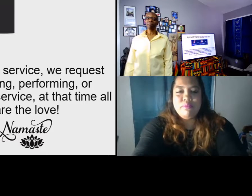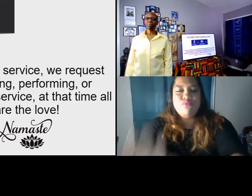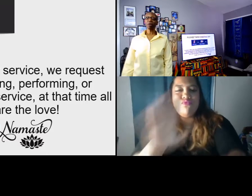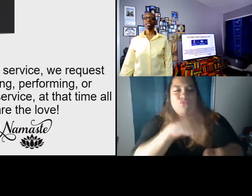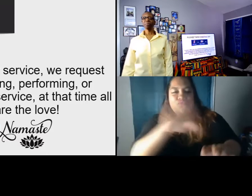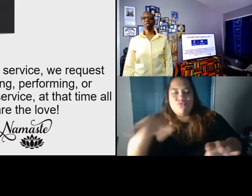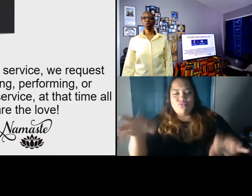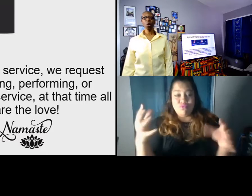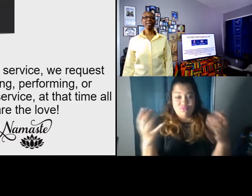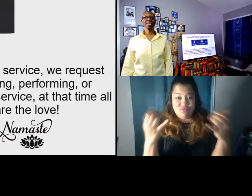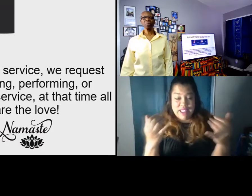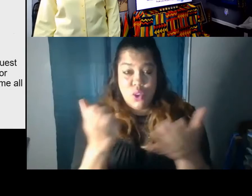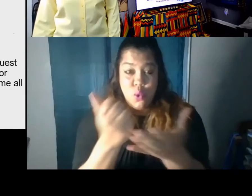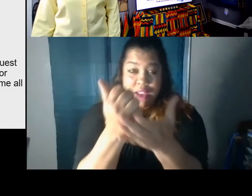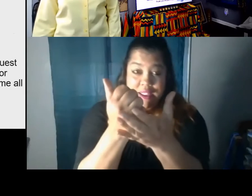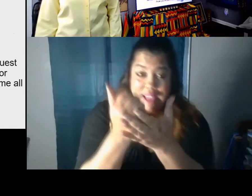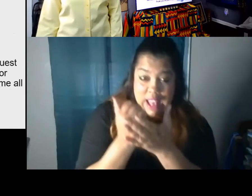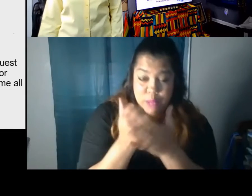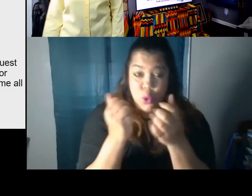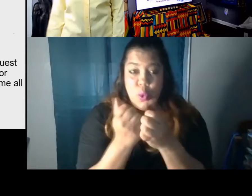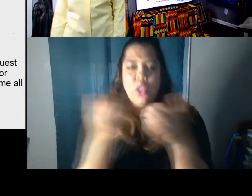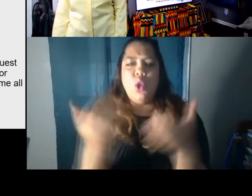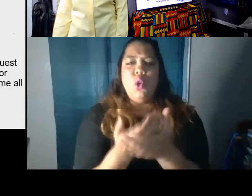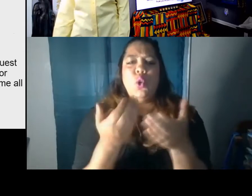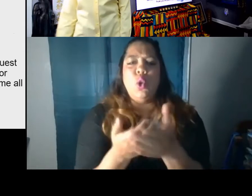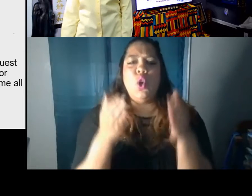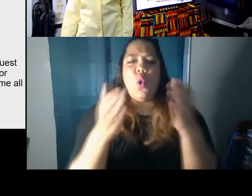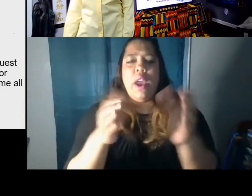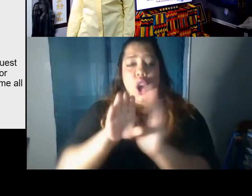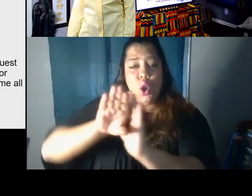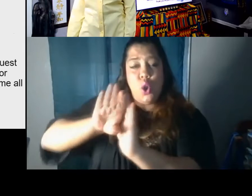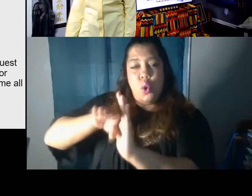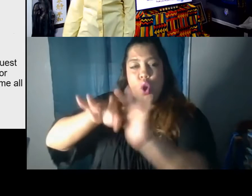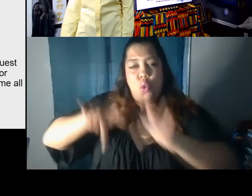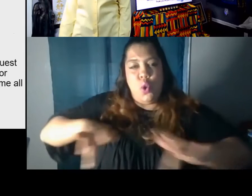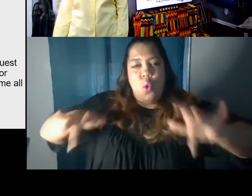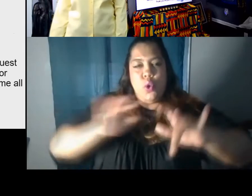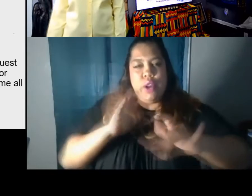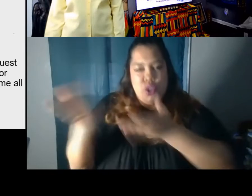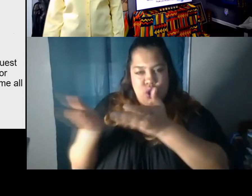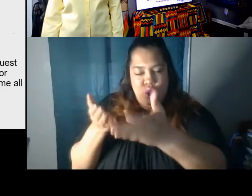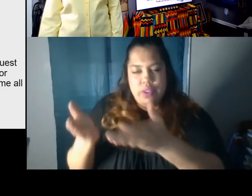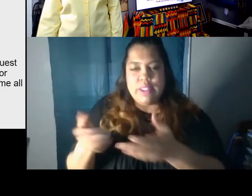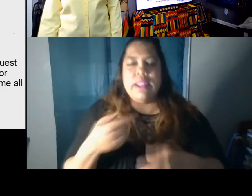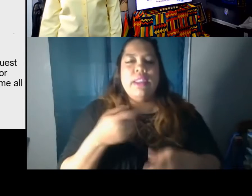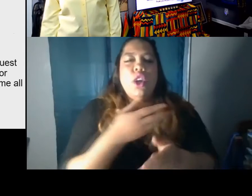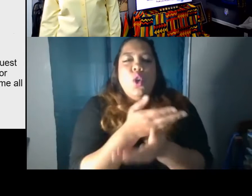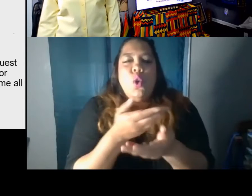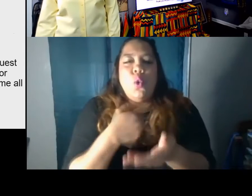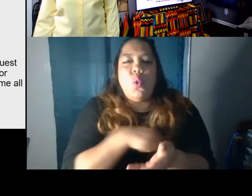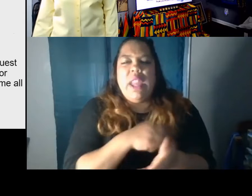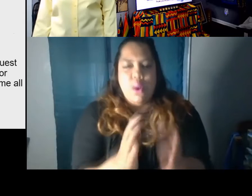congregants and participants who are not speaking, performing, or interpreting to please turn cameras off until after service. At